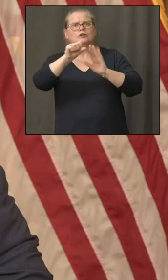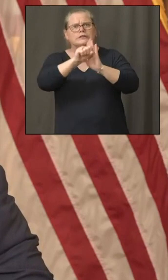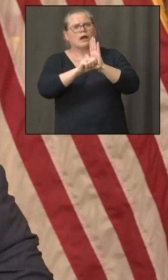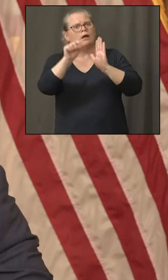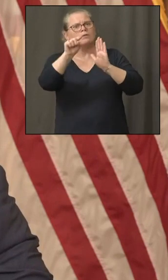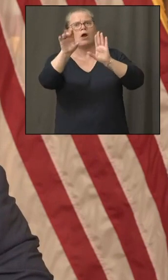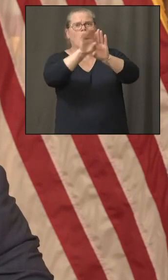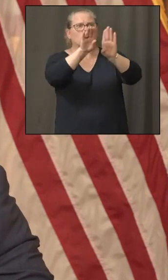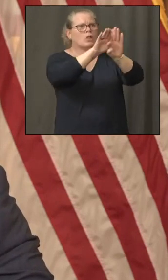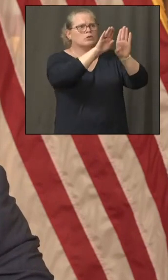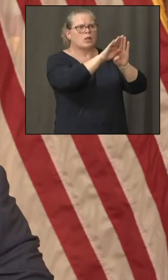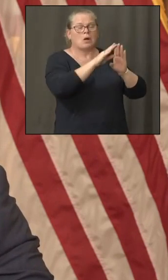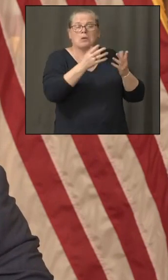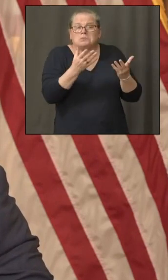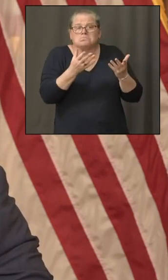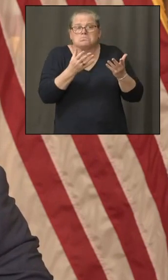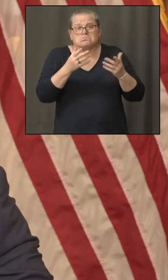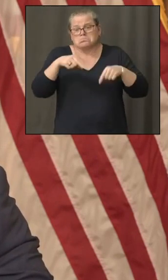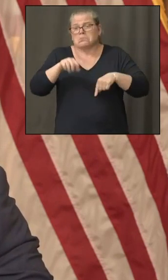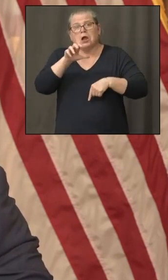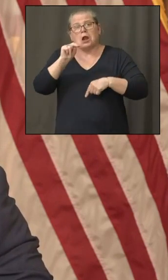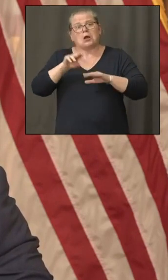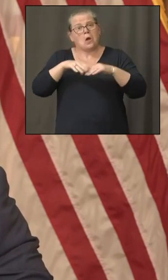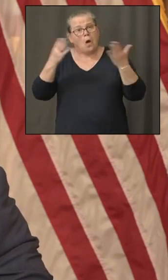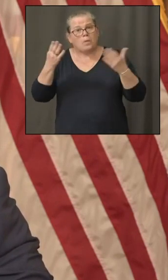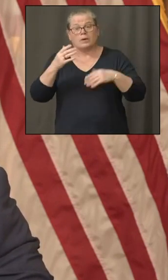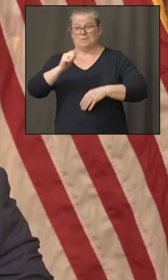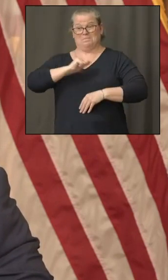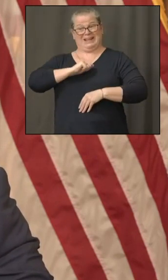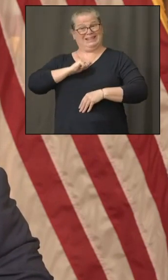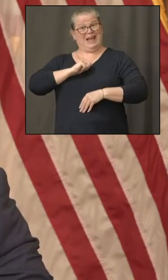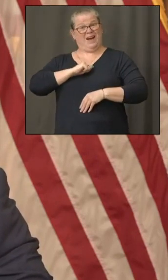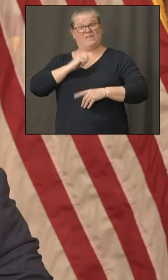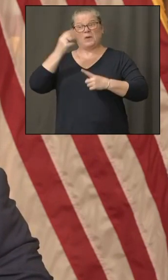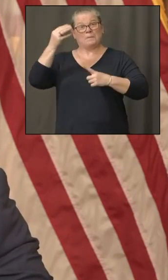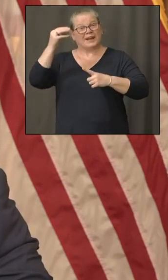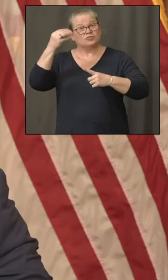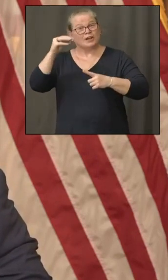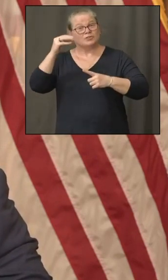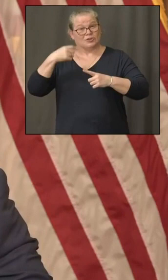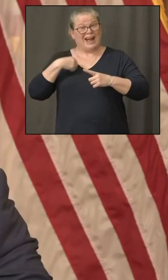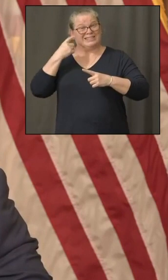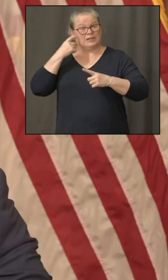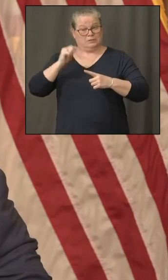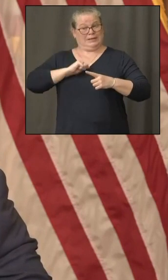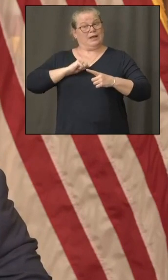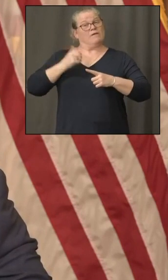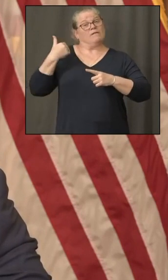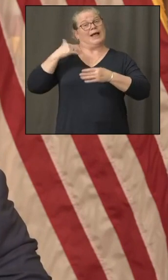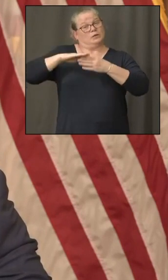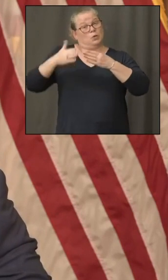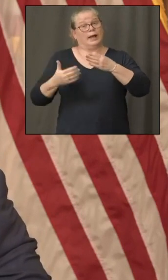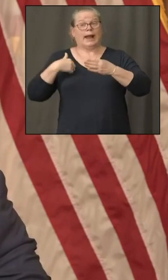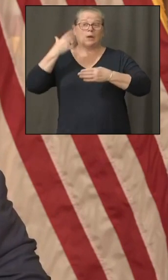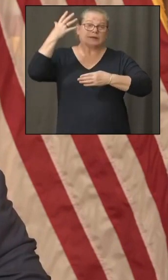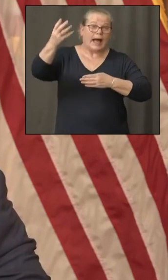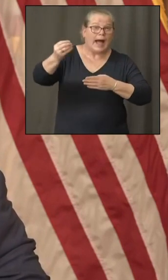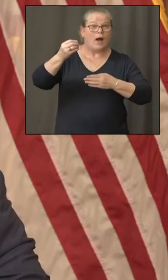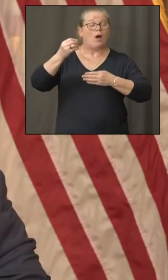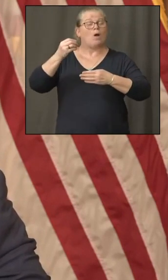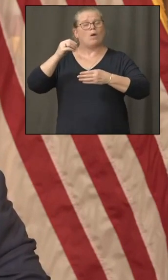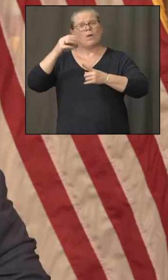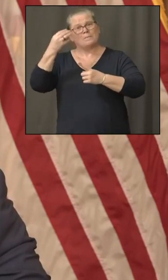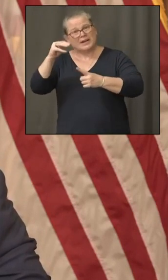out in the Manchester area and the Manchester South Windsor area, and seeing the signs in all of the various retailers saying that they're Connecticut